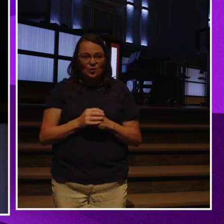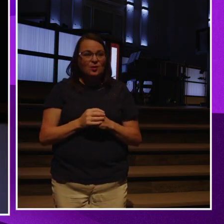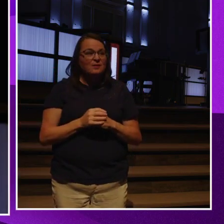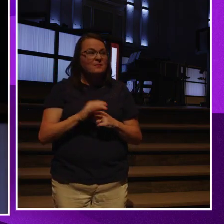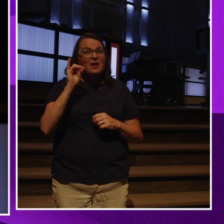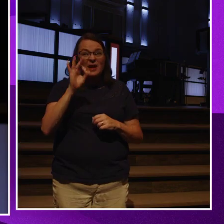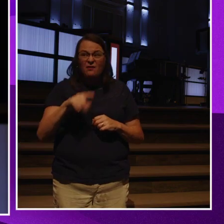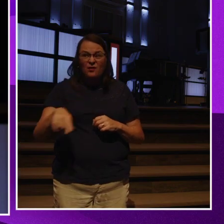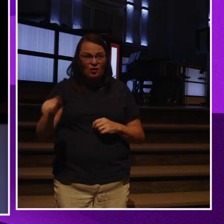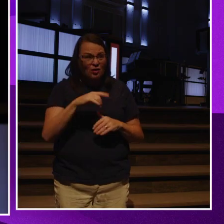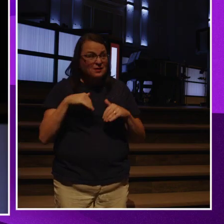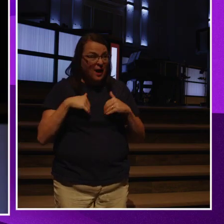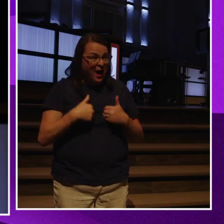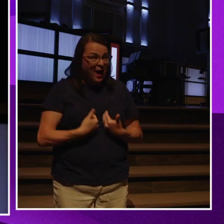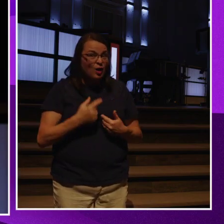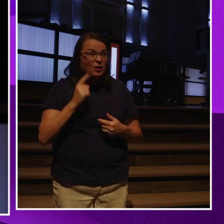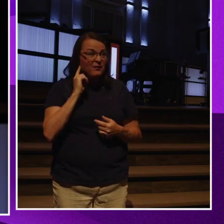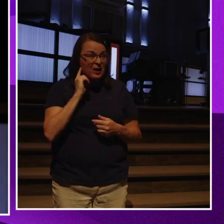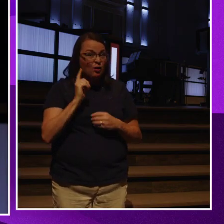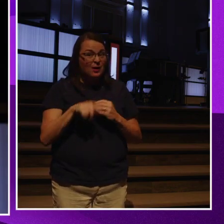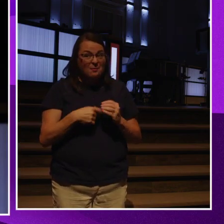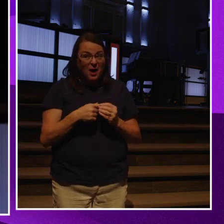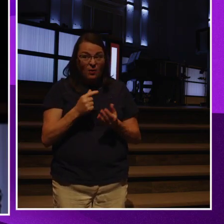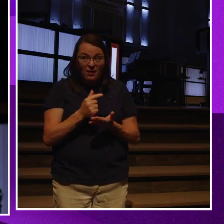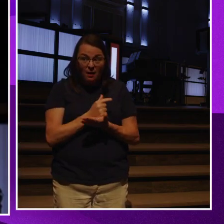If you're tired of hearing about the gospel,